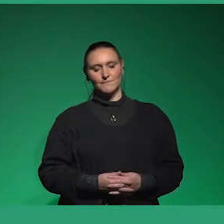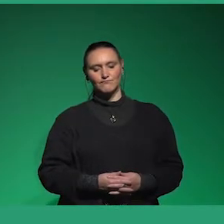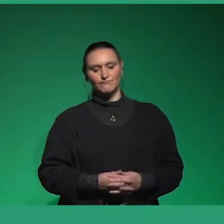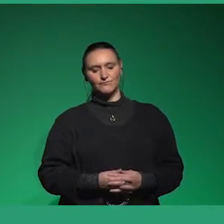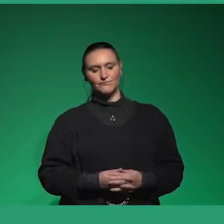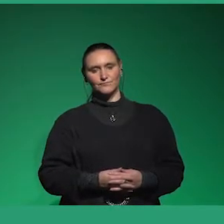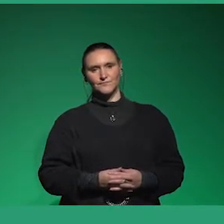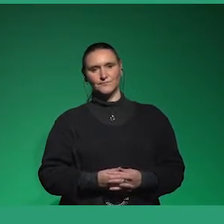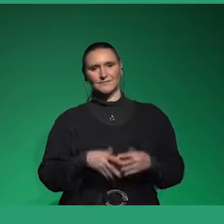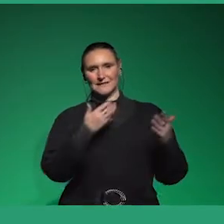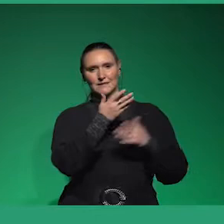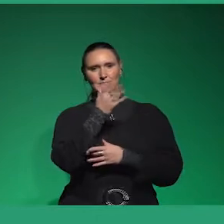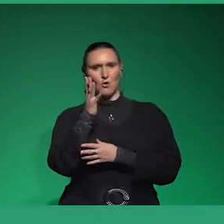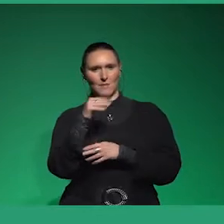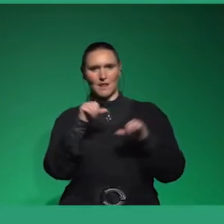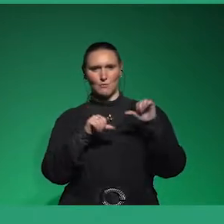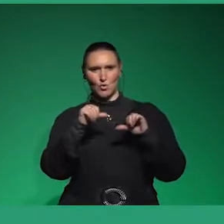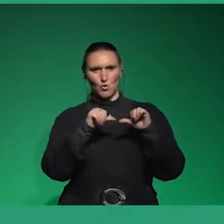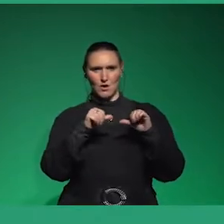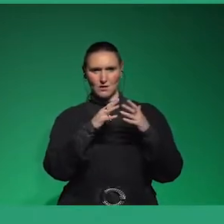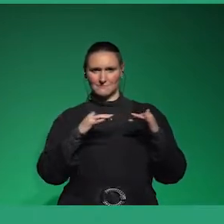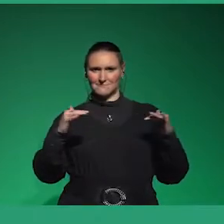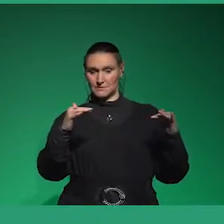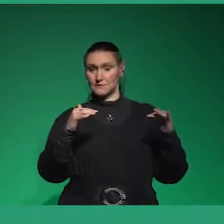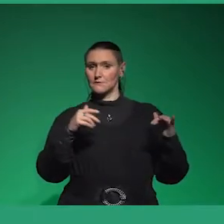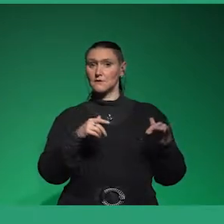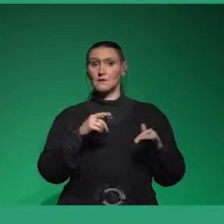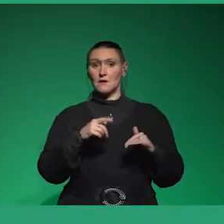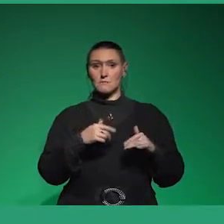then now we make our own again.